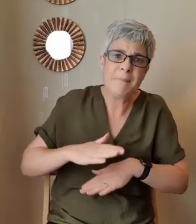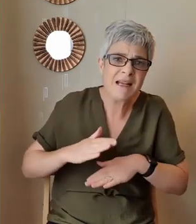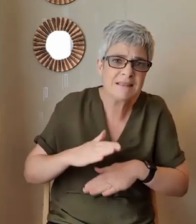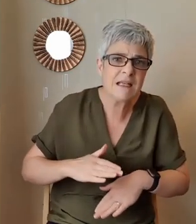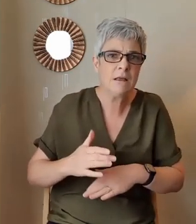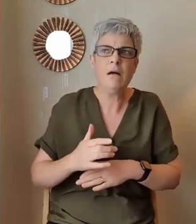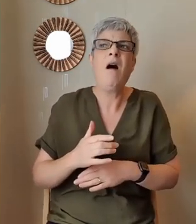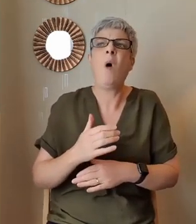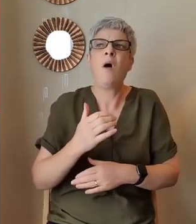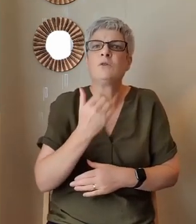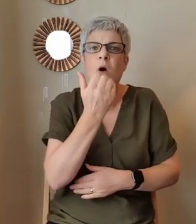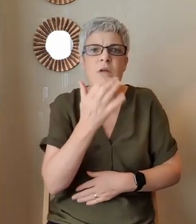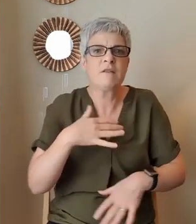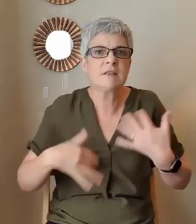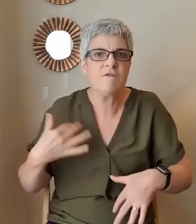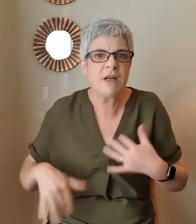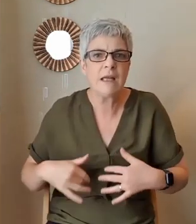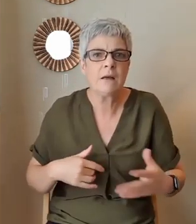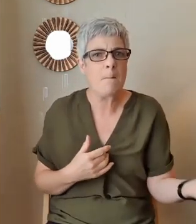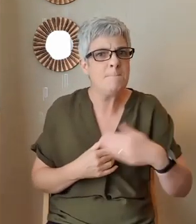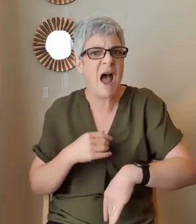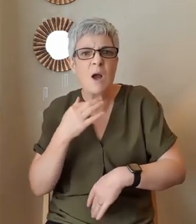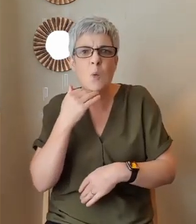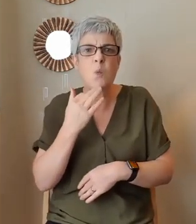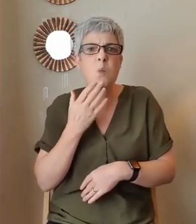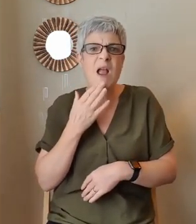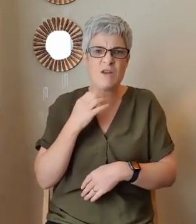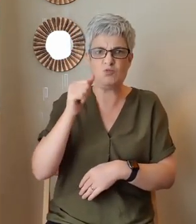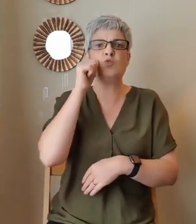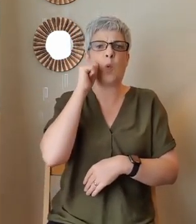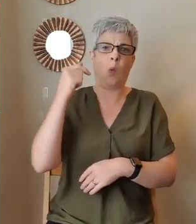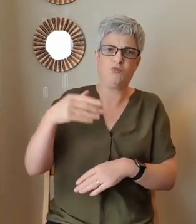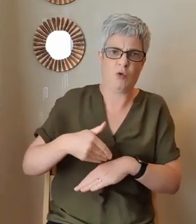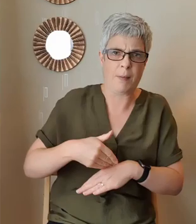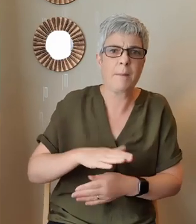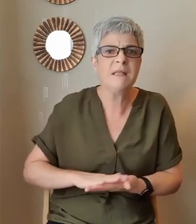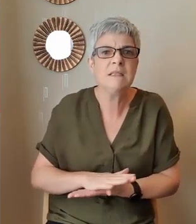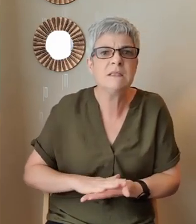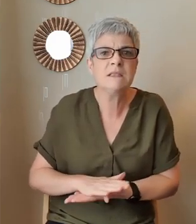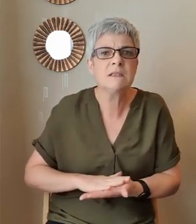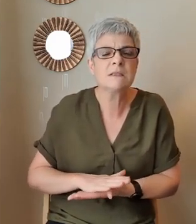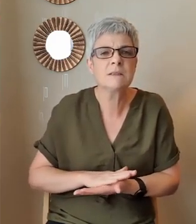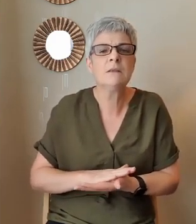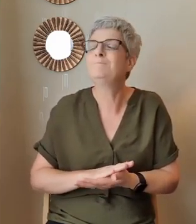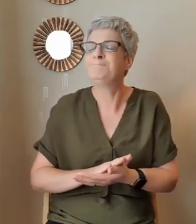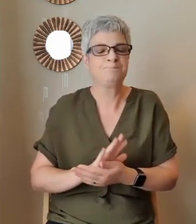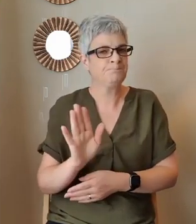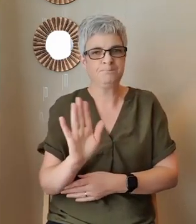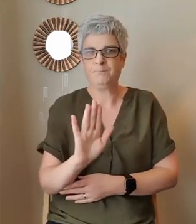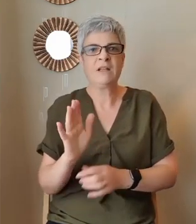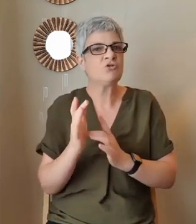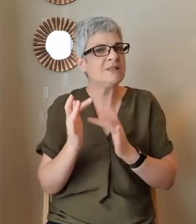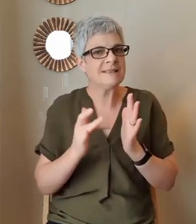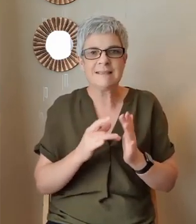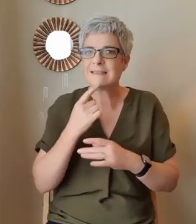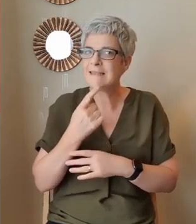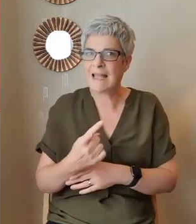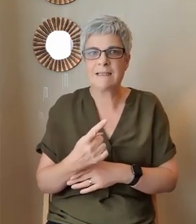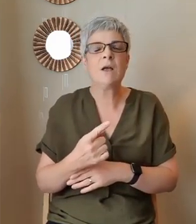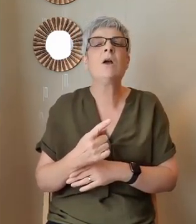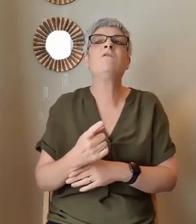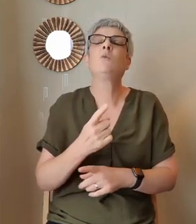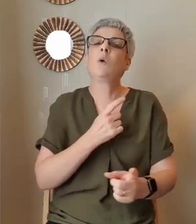well, you've not suffered enough yet. Come back when you really know what trouble is. No, Jesus said, whoever